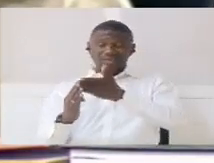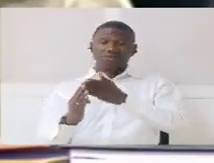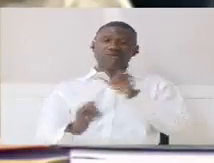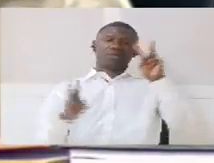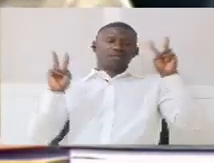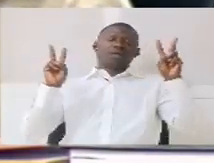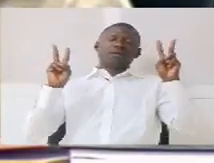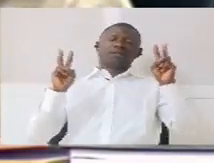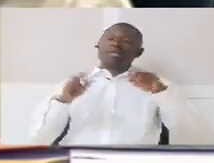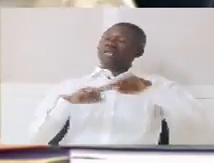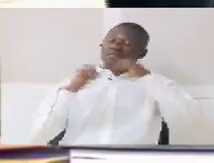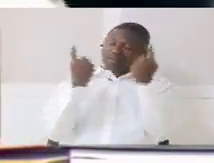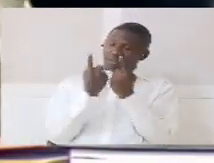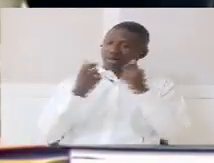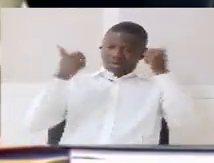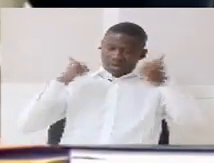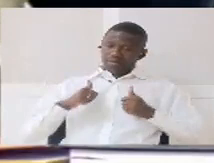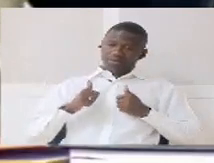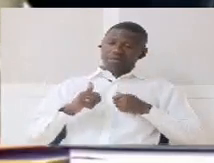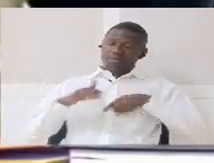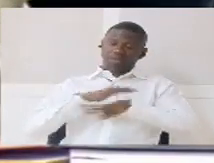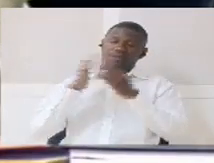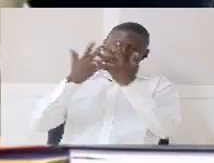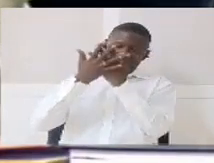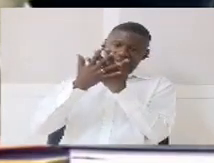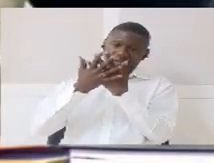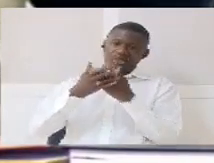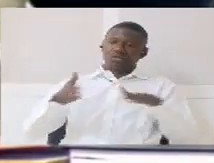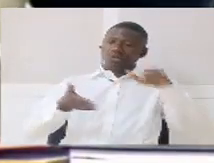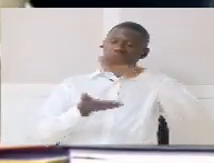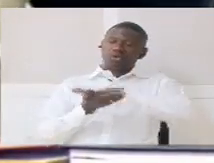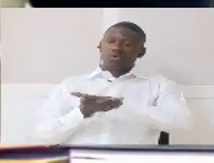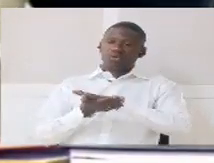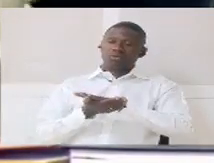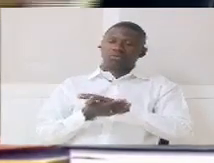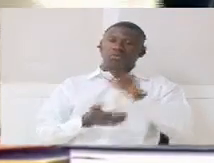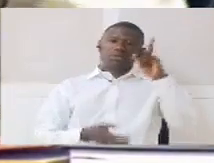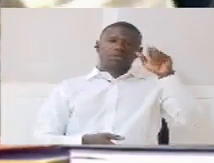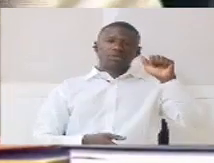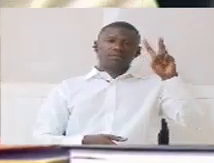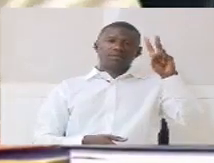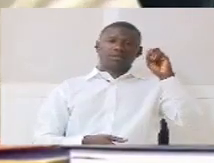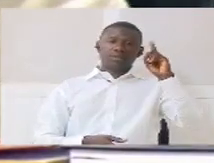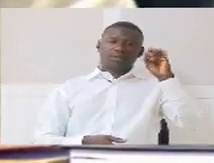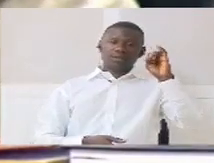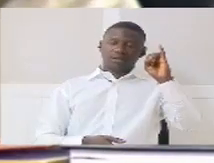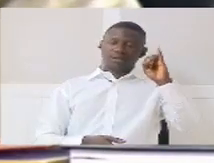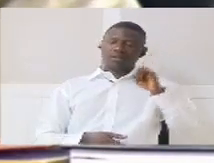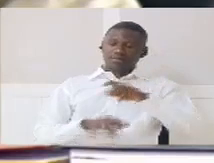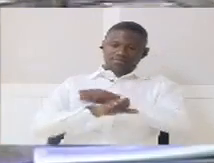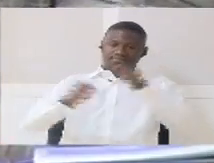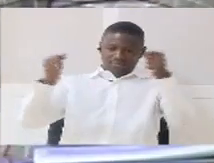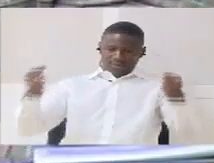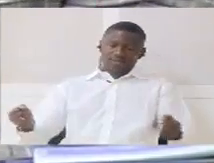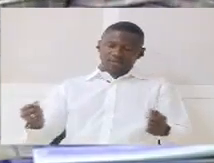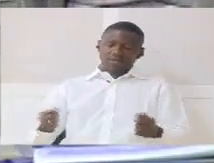anything that happens in the prison is on David's desk. So I think that says it